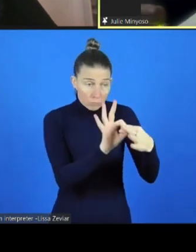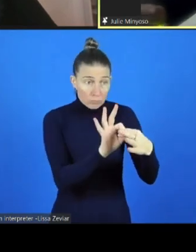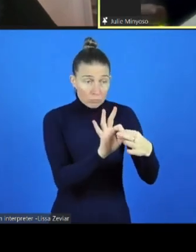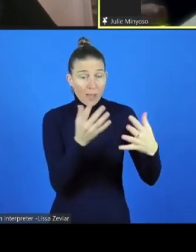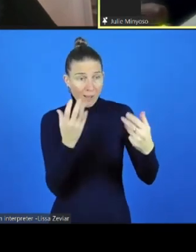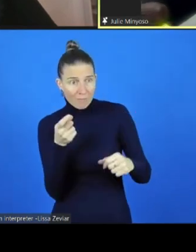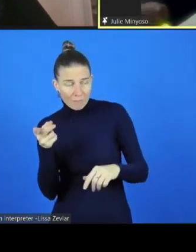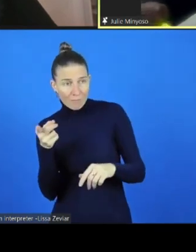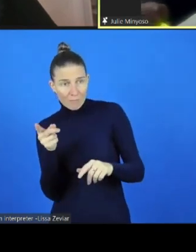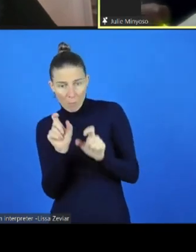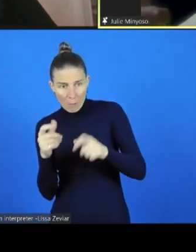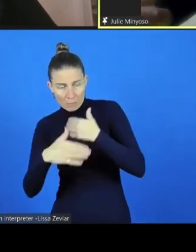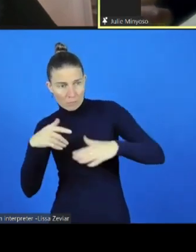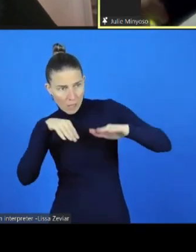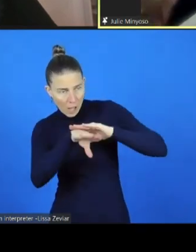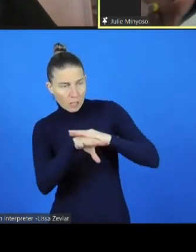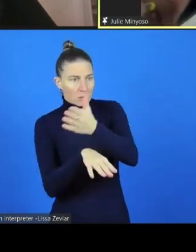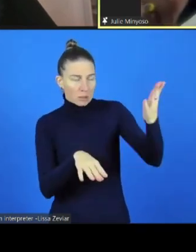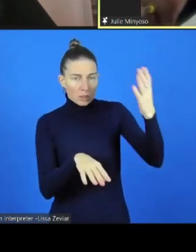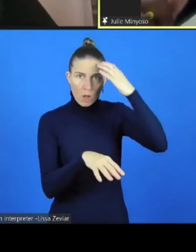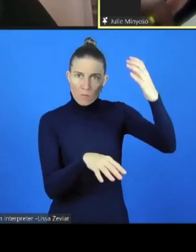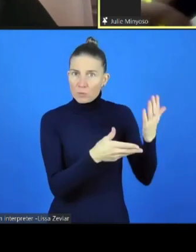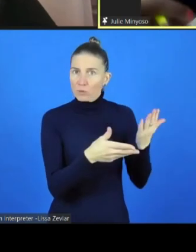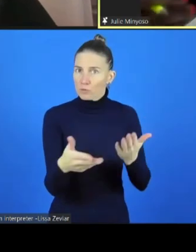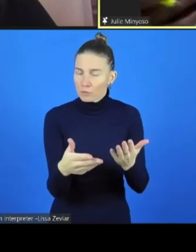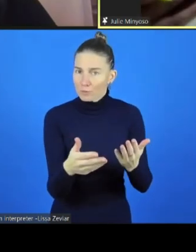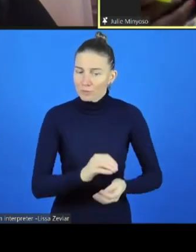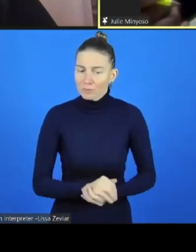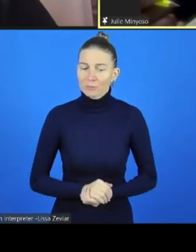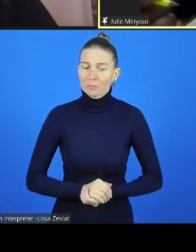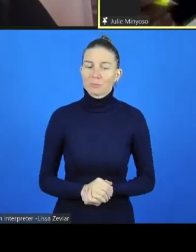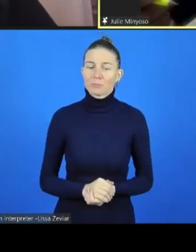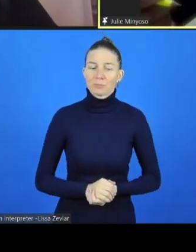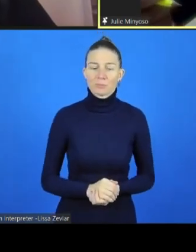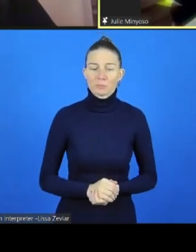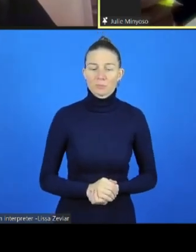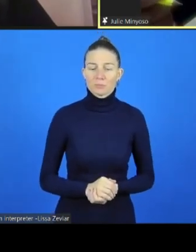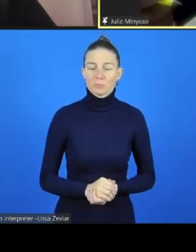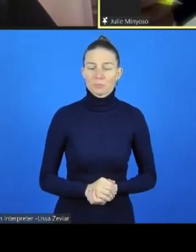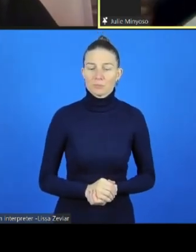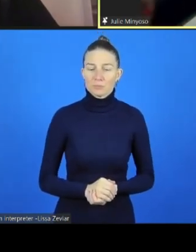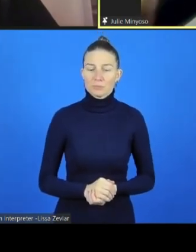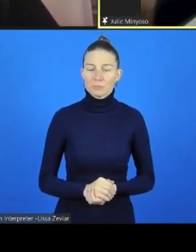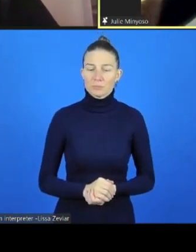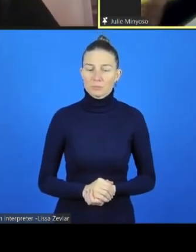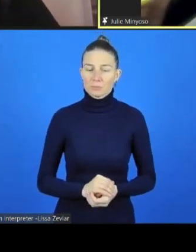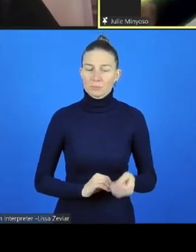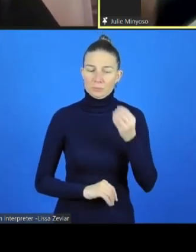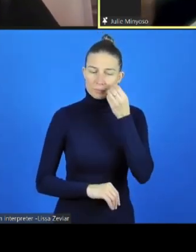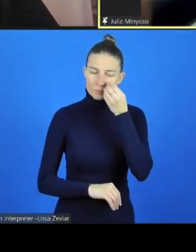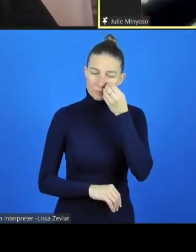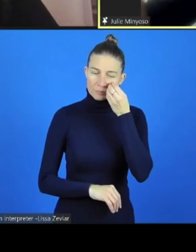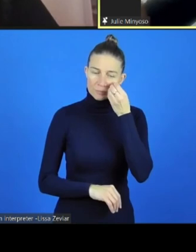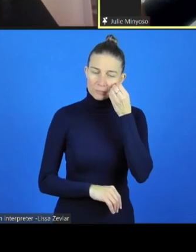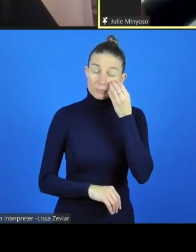government services. We're also again doing a lot of, you know, advocacy again to persons